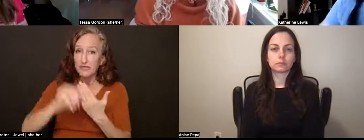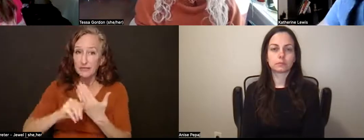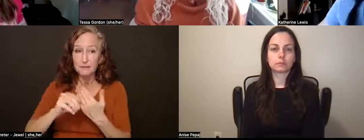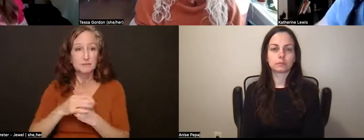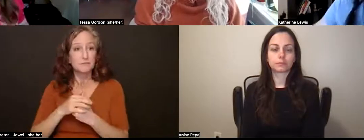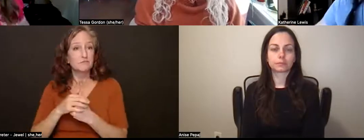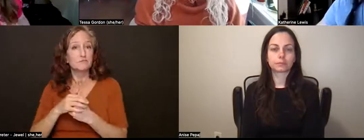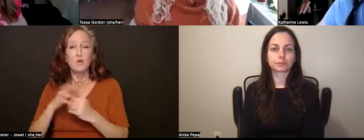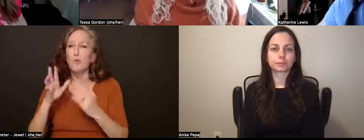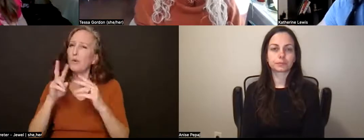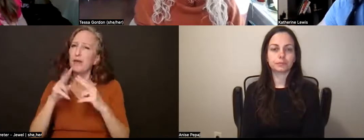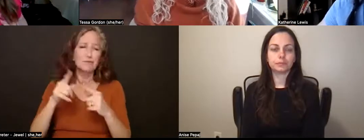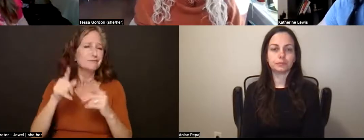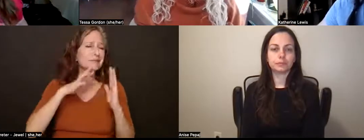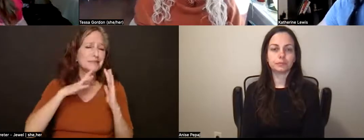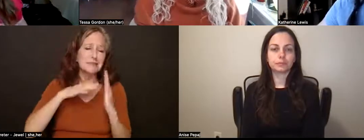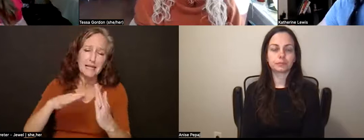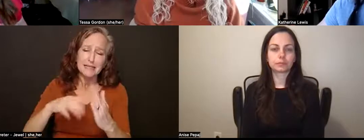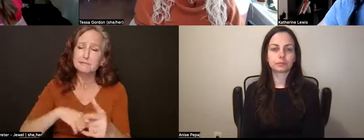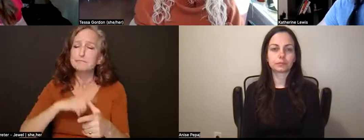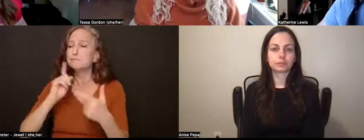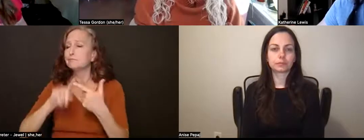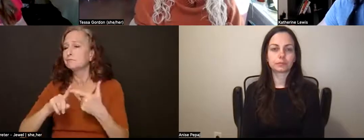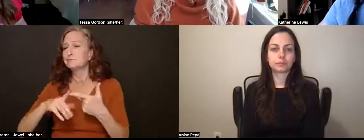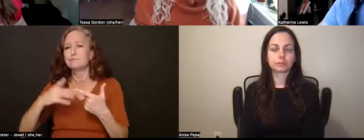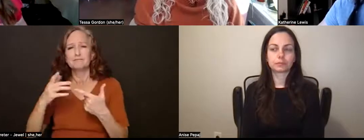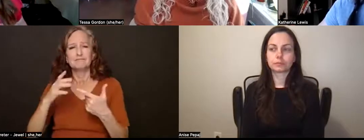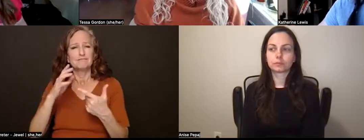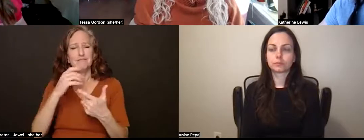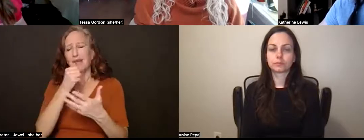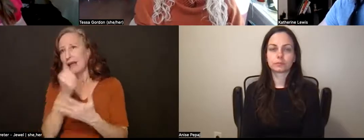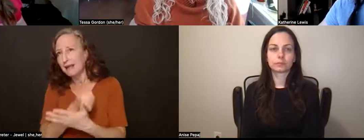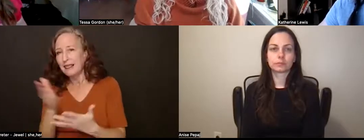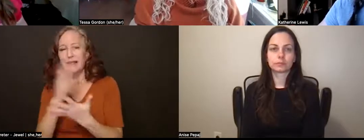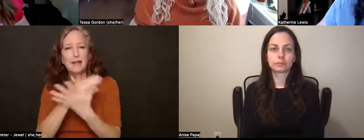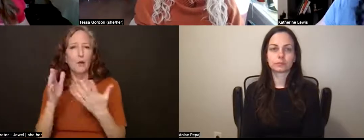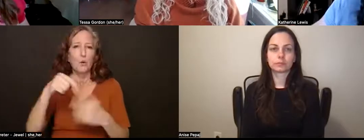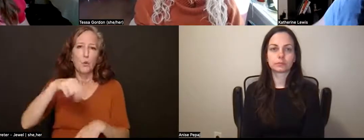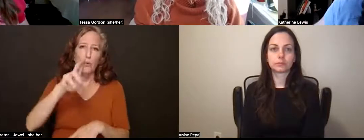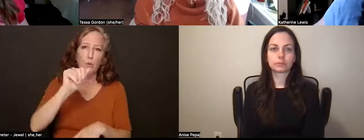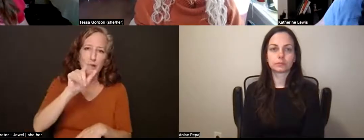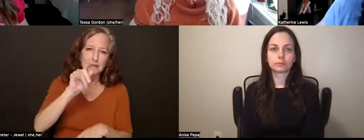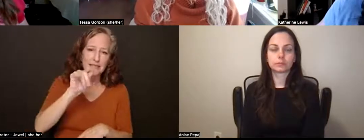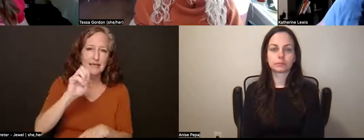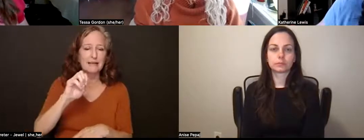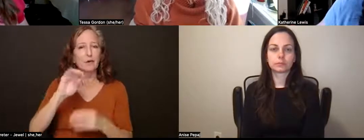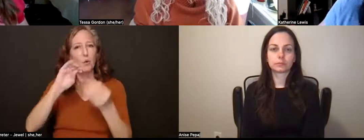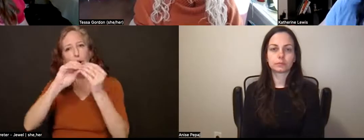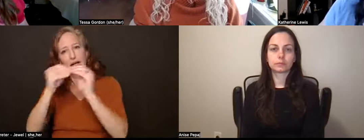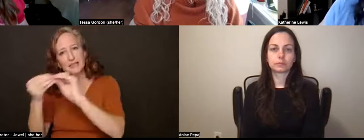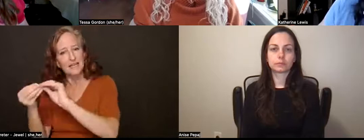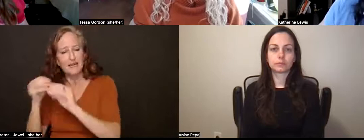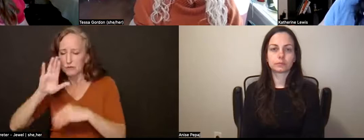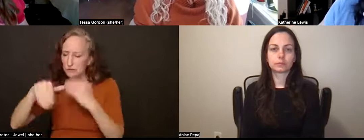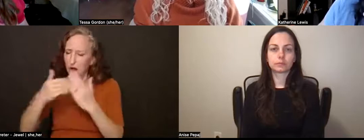you're doing a study, whether you're doing any part of it, qualitative, quantitative, all of it matters, because